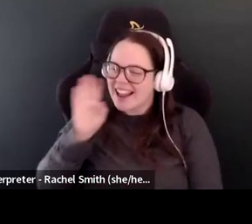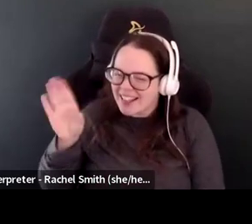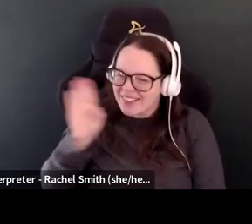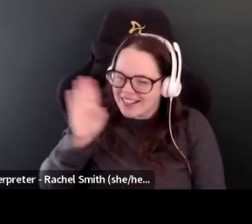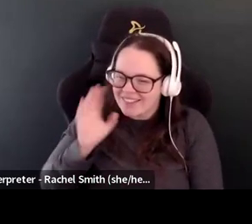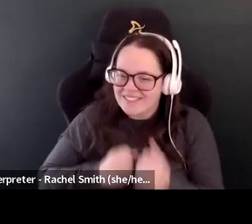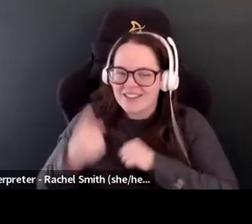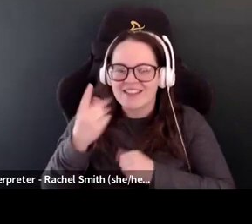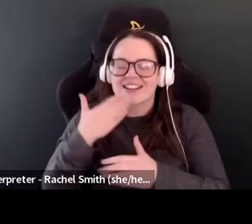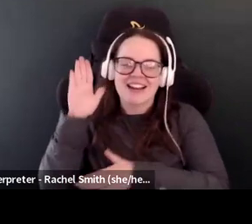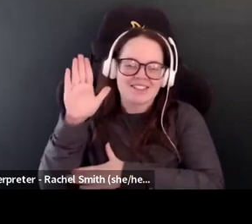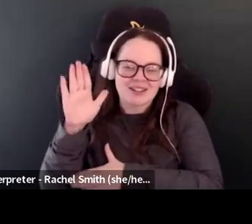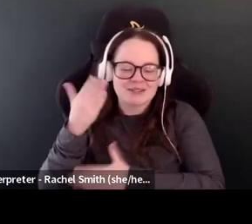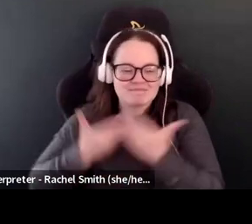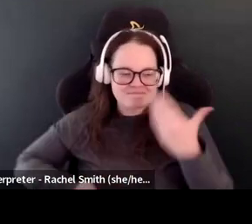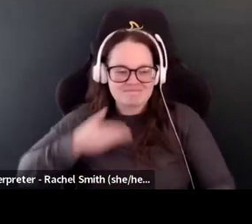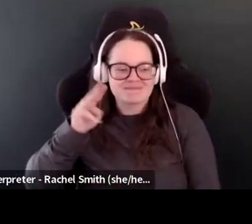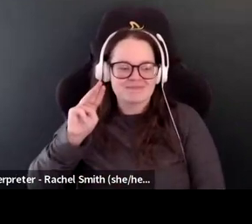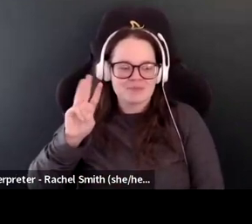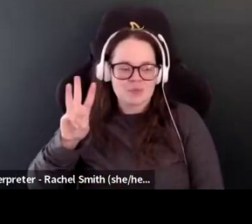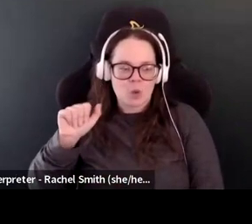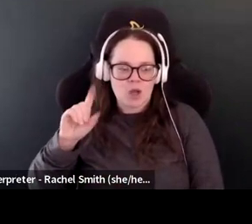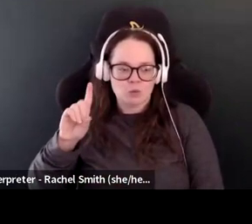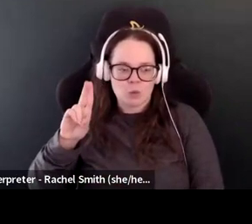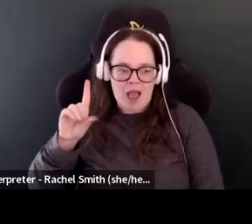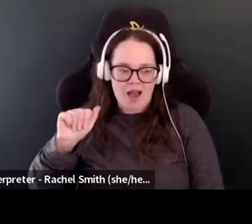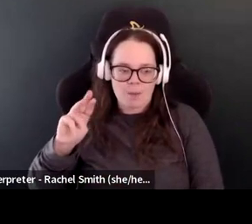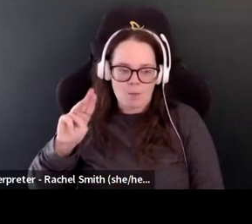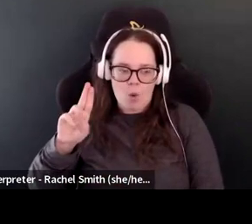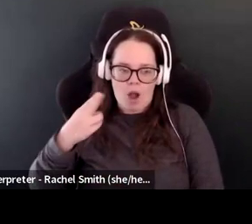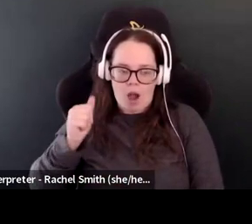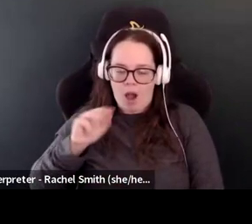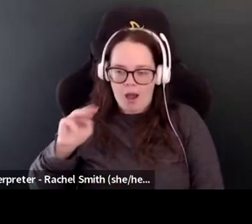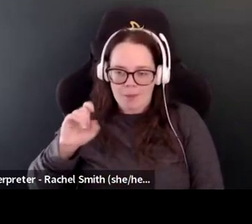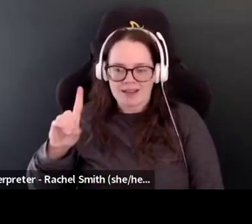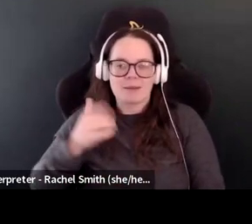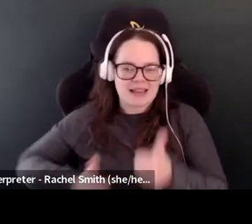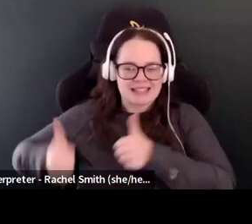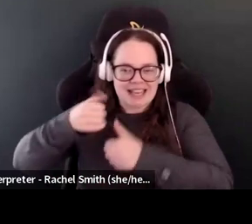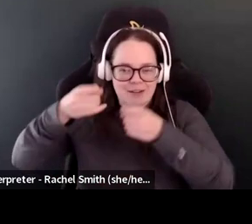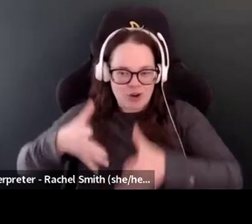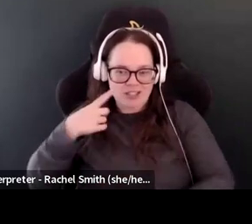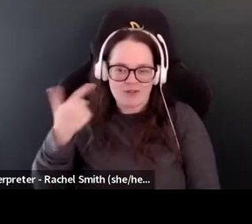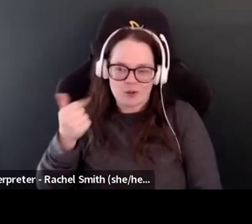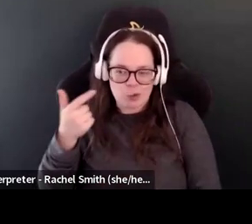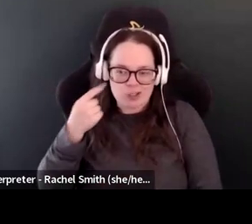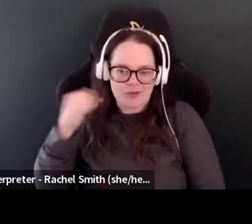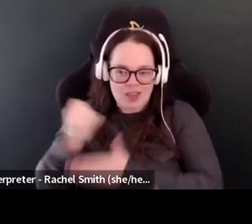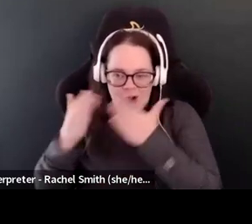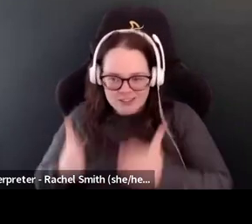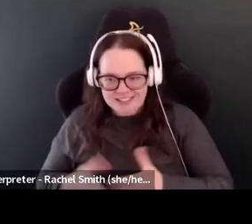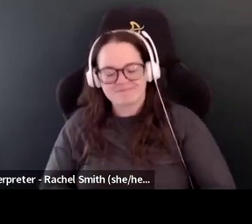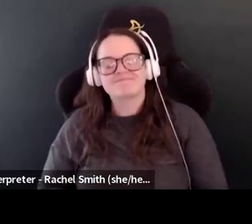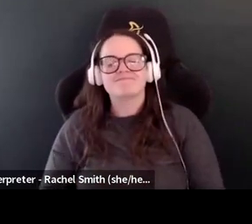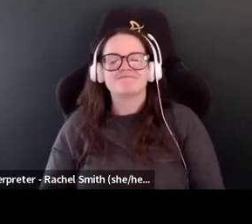everyone. Good afternoon. My name is Waduda Muhammad, Executive Director of Georgians for the Arts. I